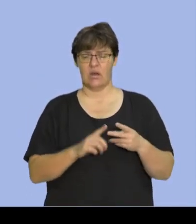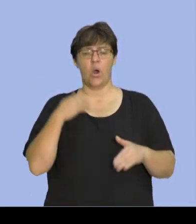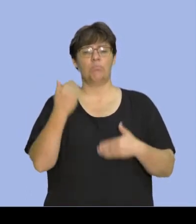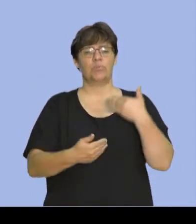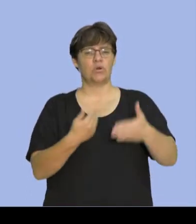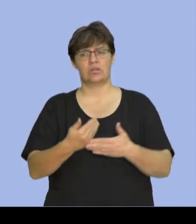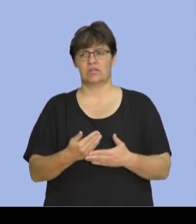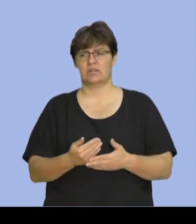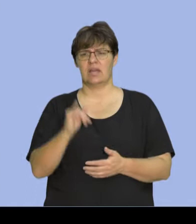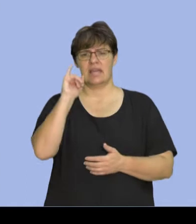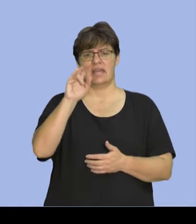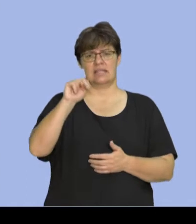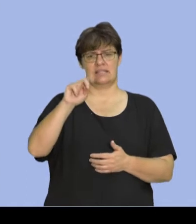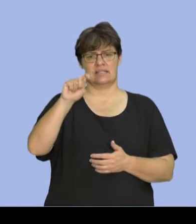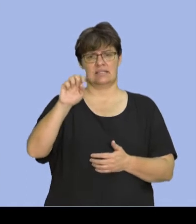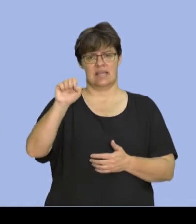called interphase,